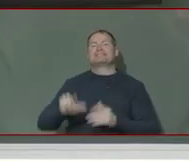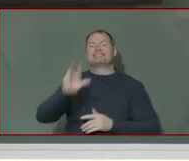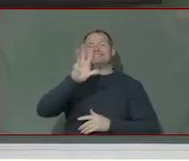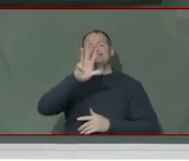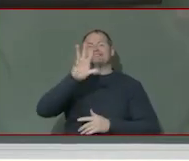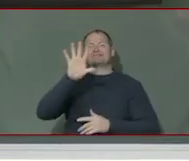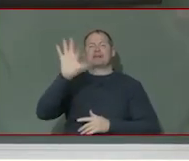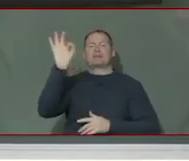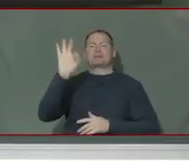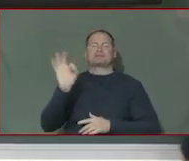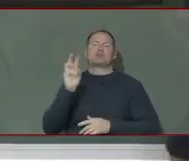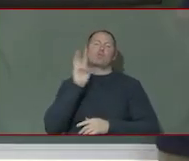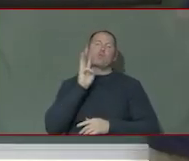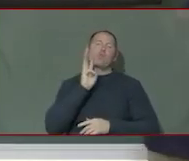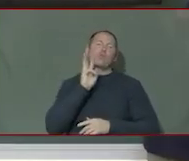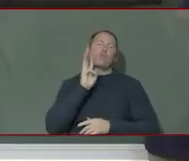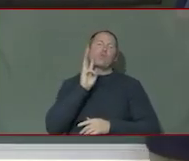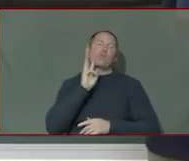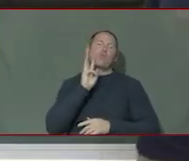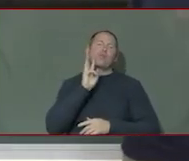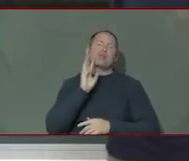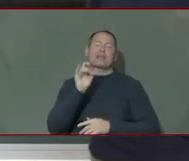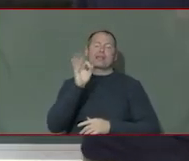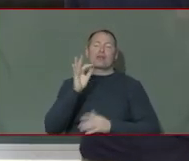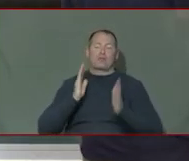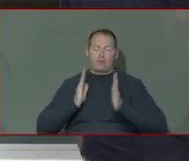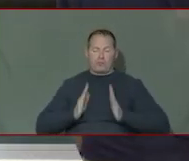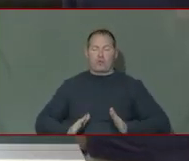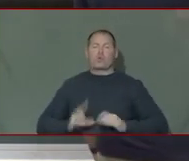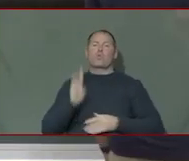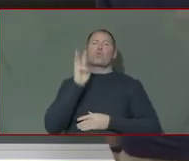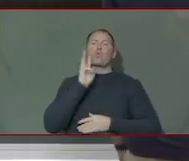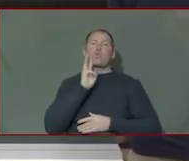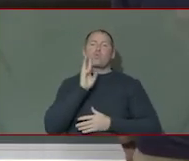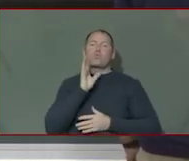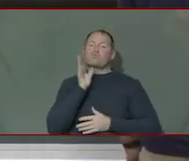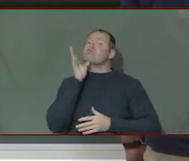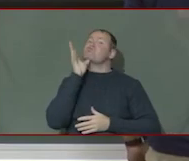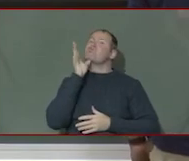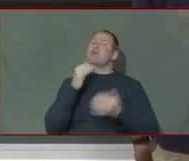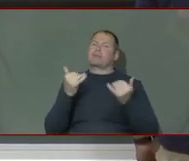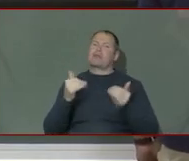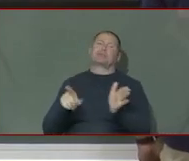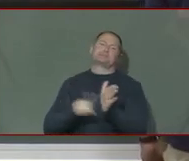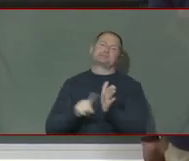in the body, it must go out. And that is the homeostatic